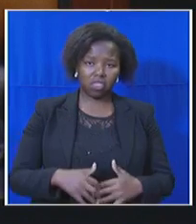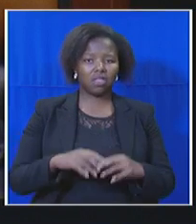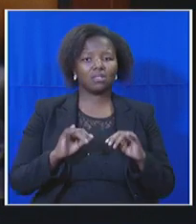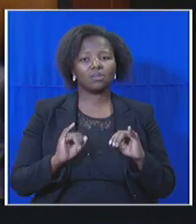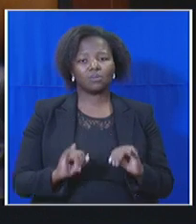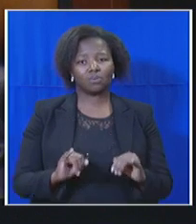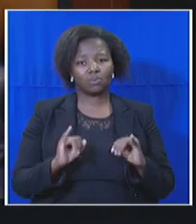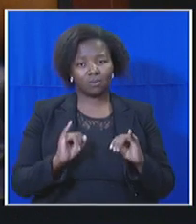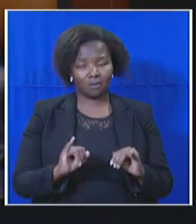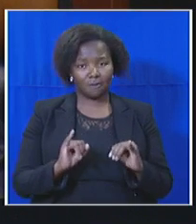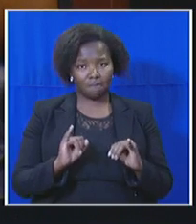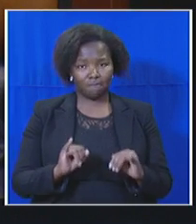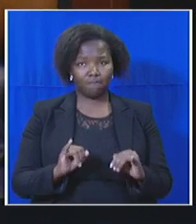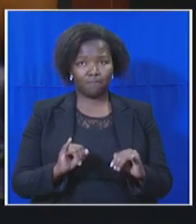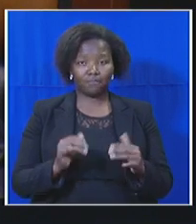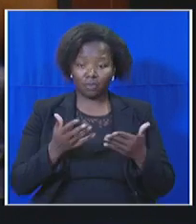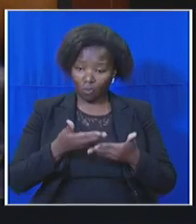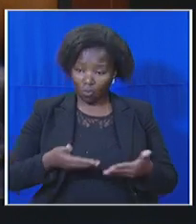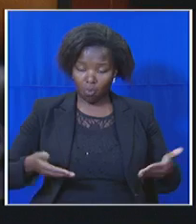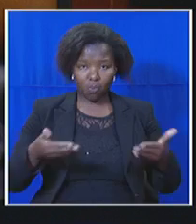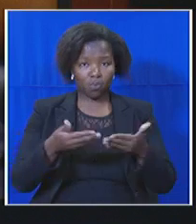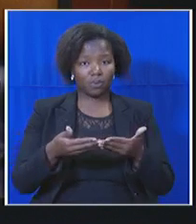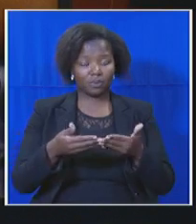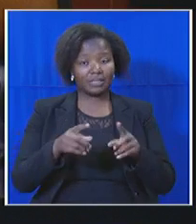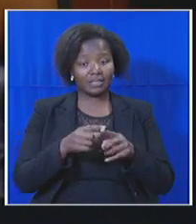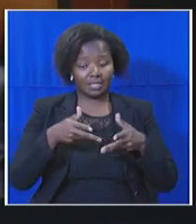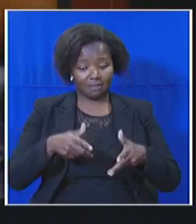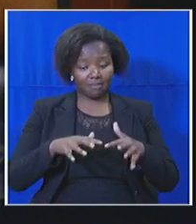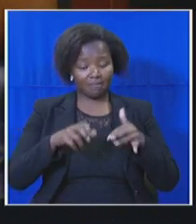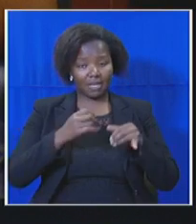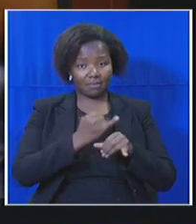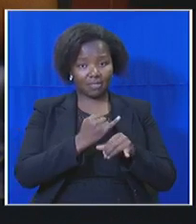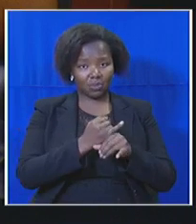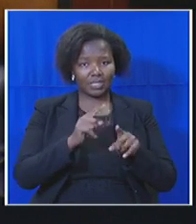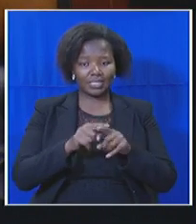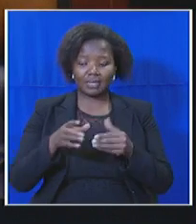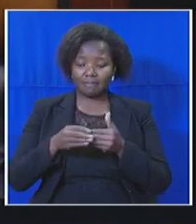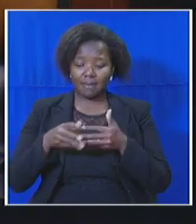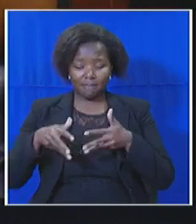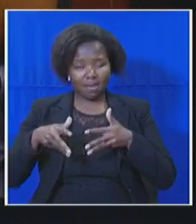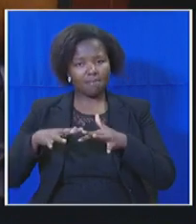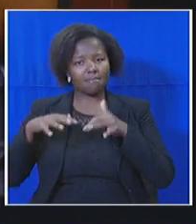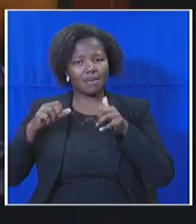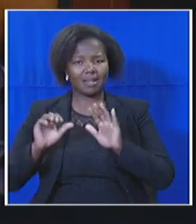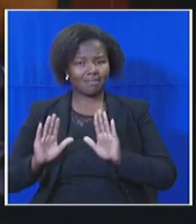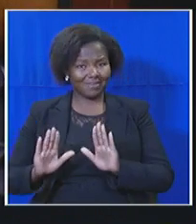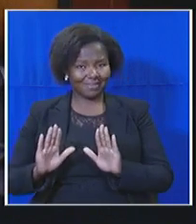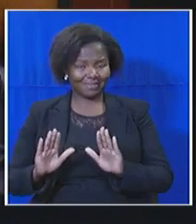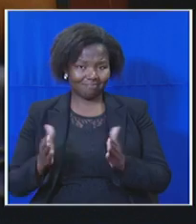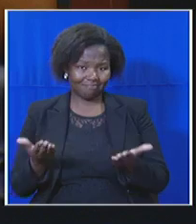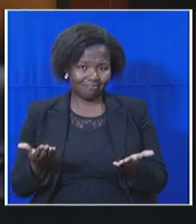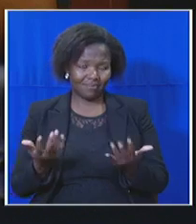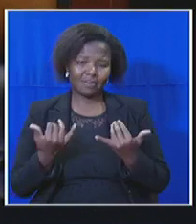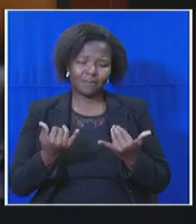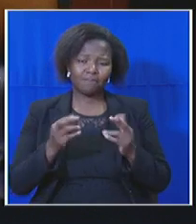Parliament collectively and as an institution, but as members of Parliament, generally speaking. And so I